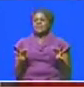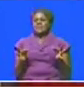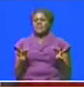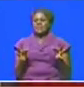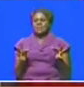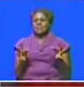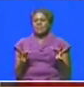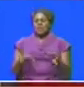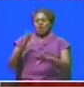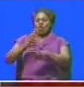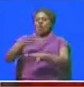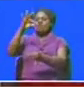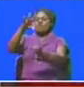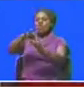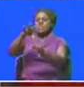kwa debe